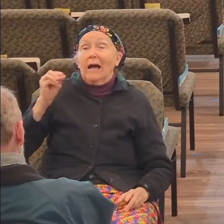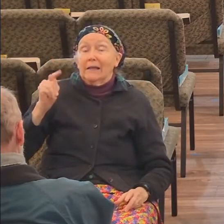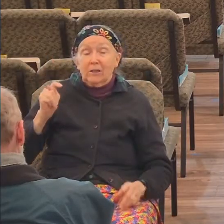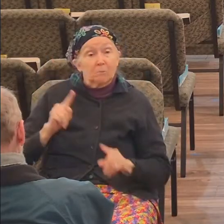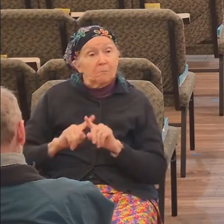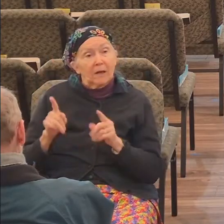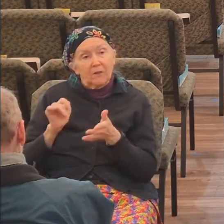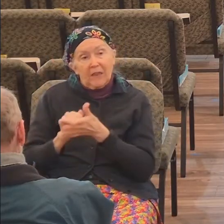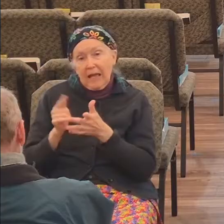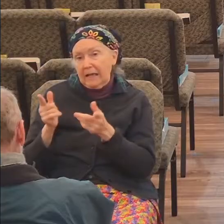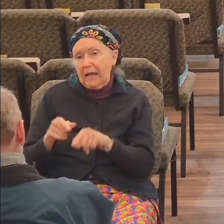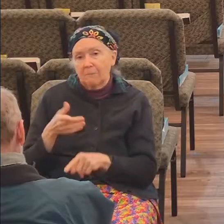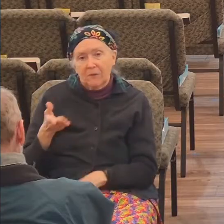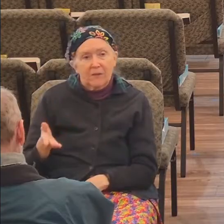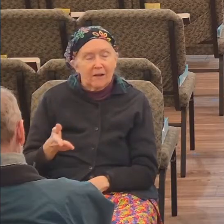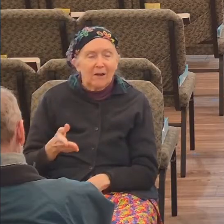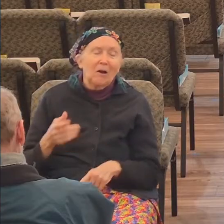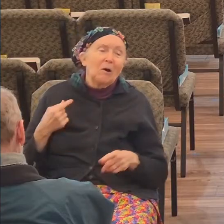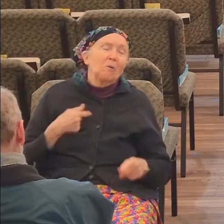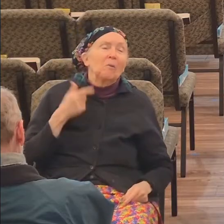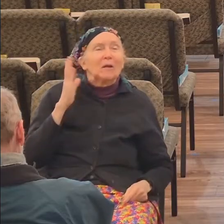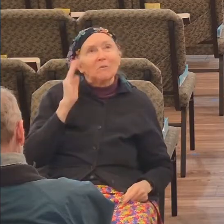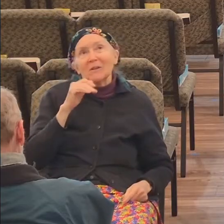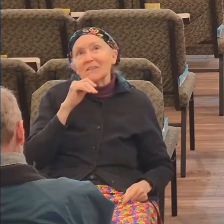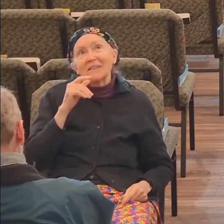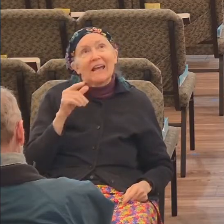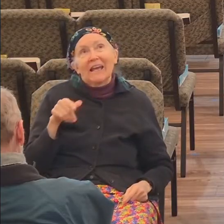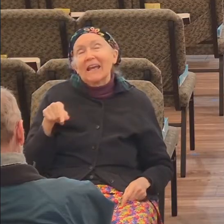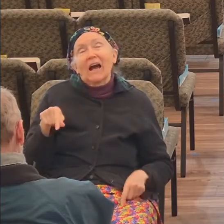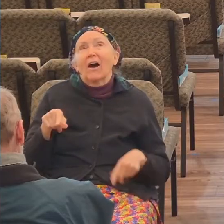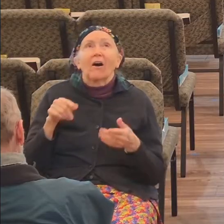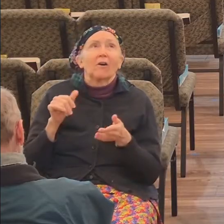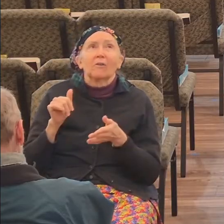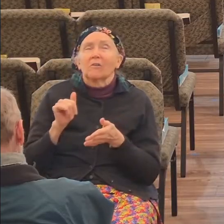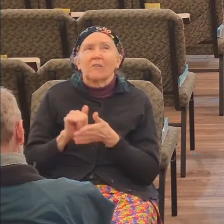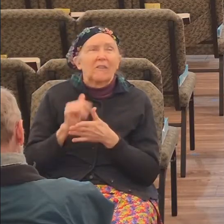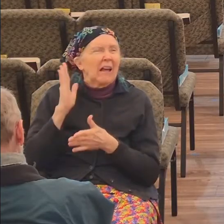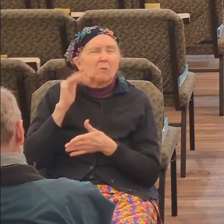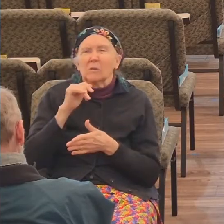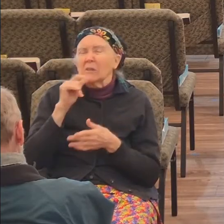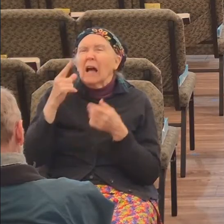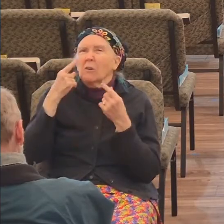Yeah. We would say, oh, it's not going to work there. Oh, this isn't the right time, right?